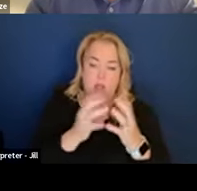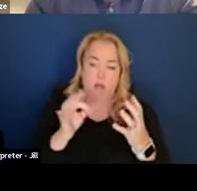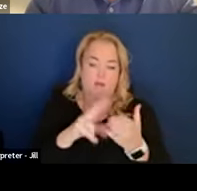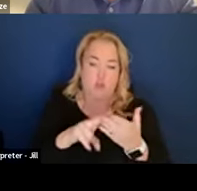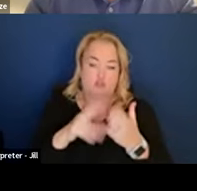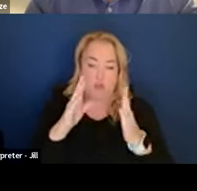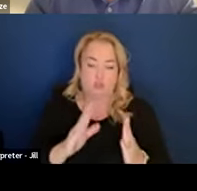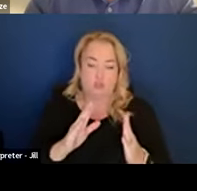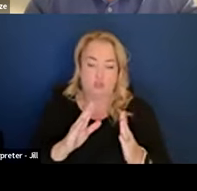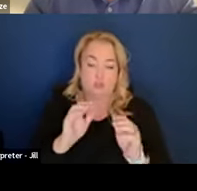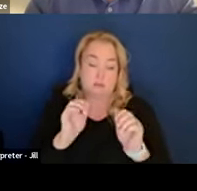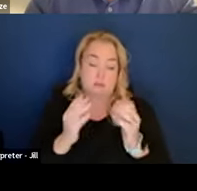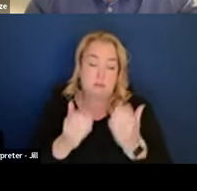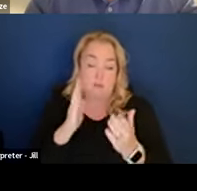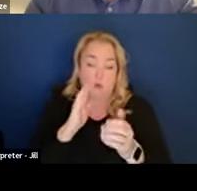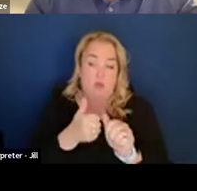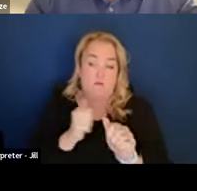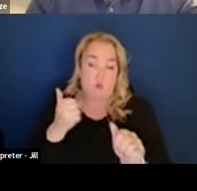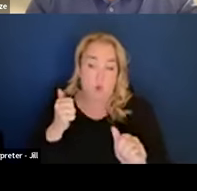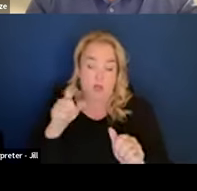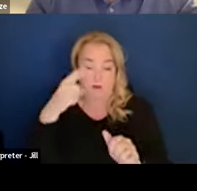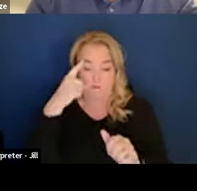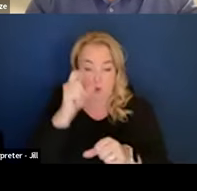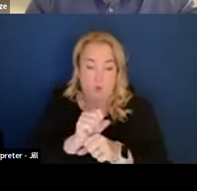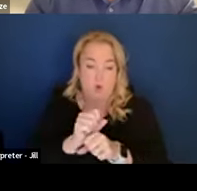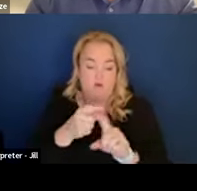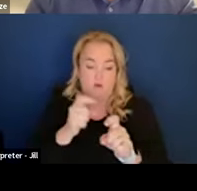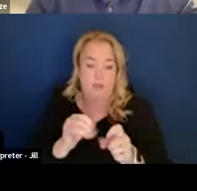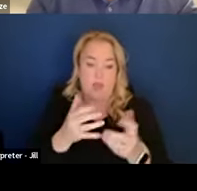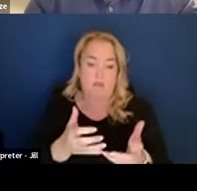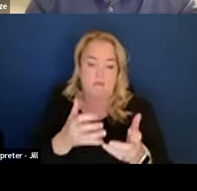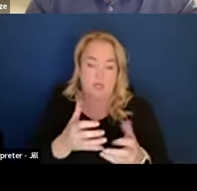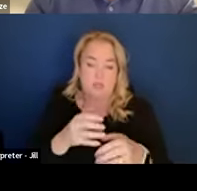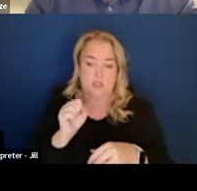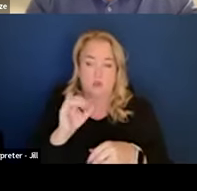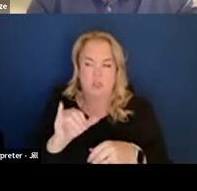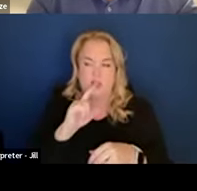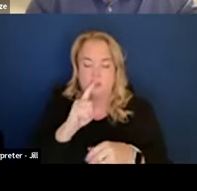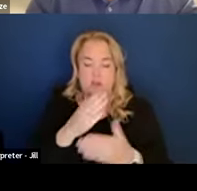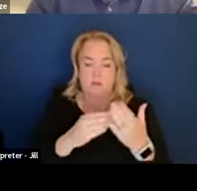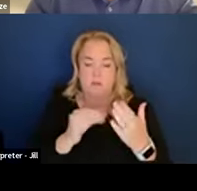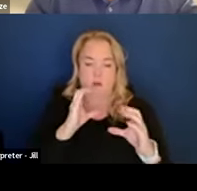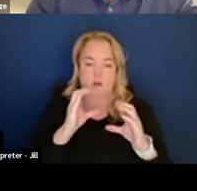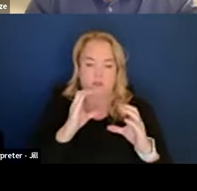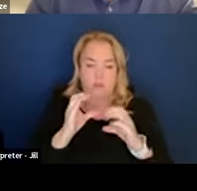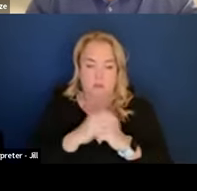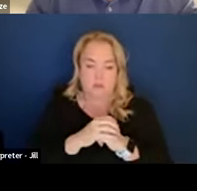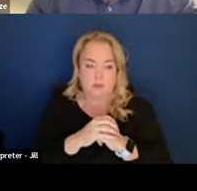may avoid government work because of the heavy lift of the reporting. So that's some of the conversations I've had over the last couple of